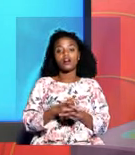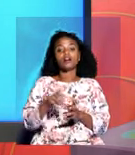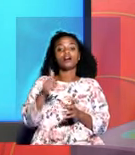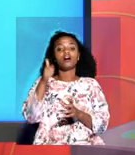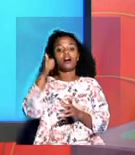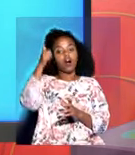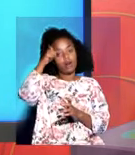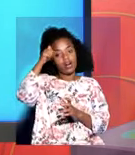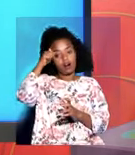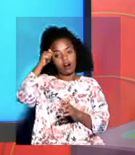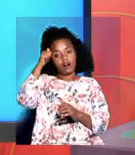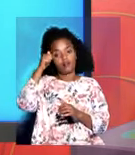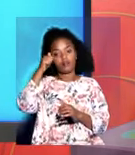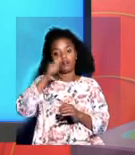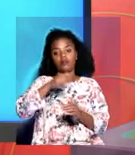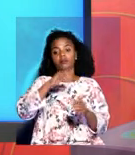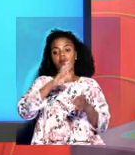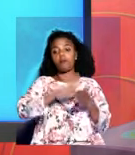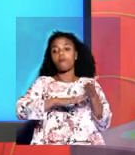paints